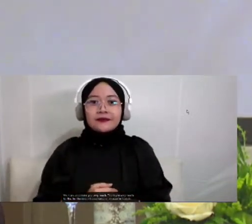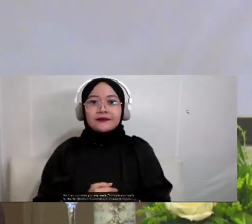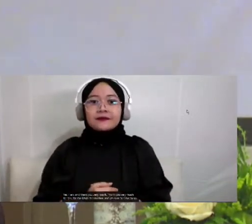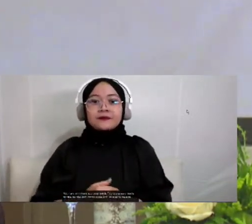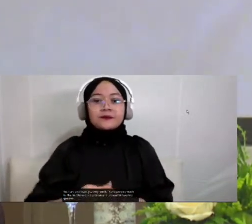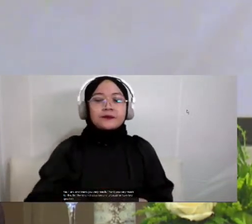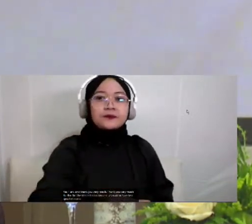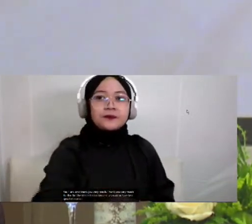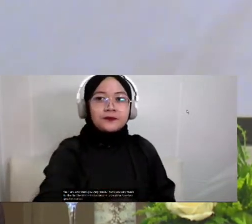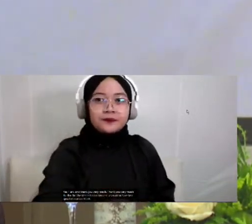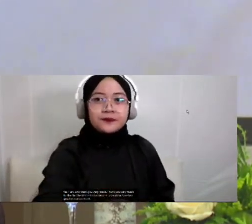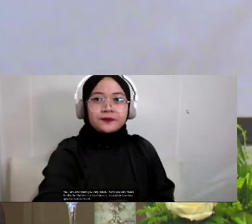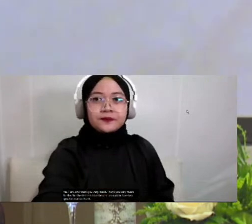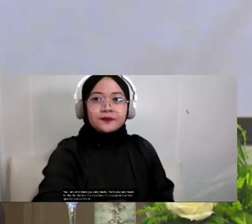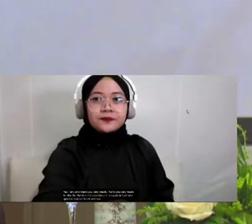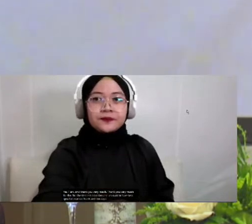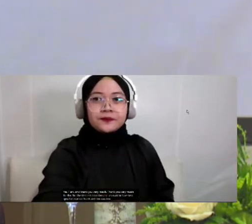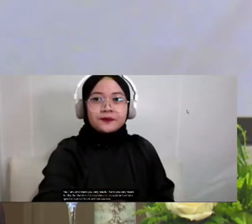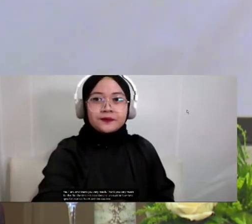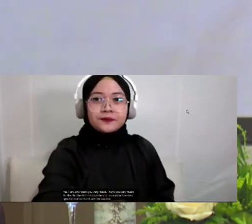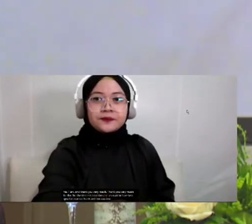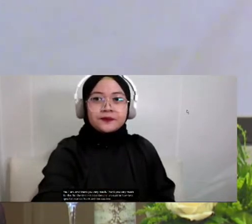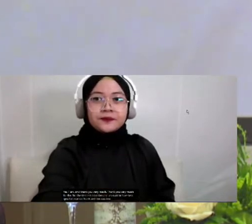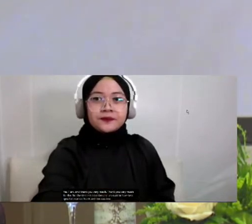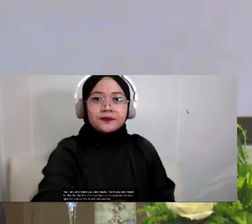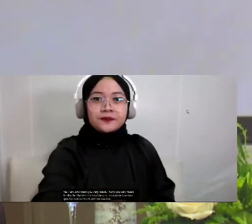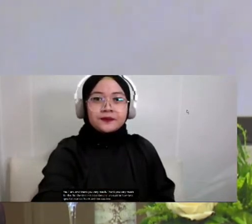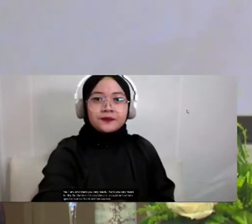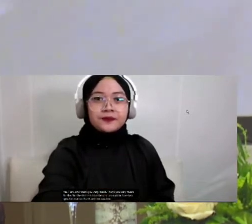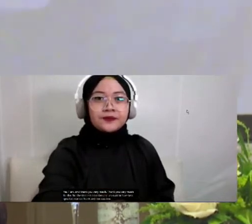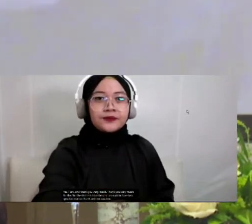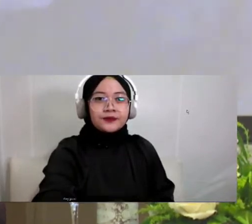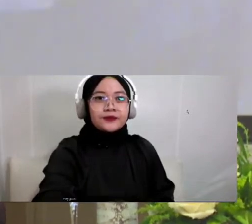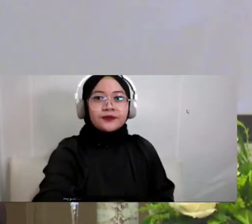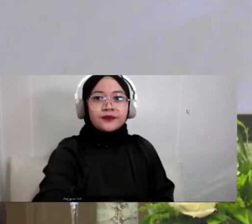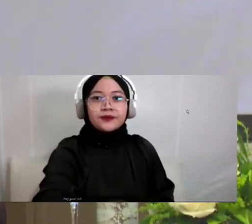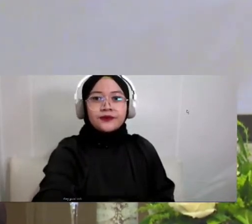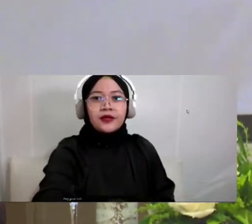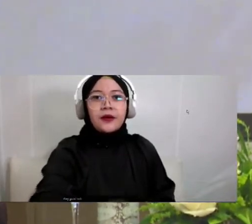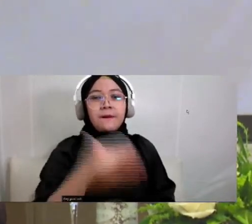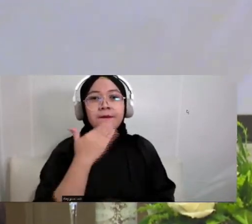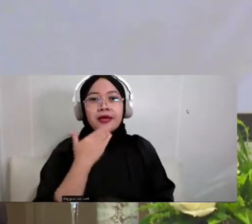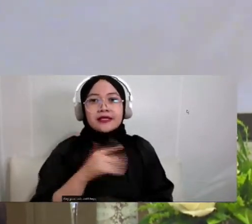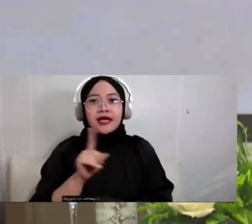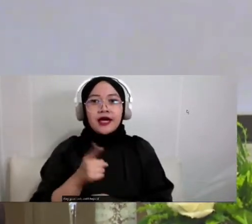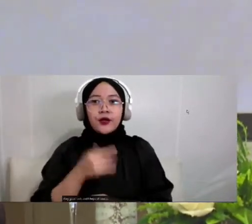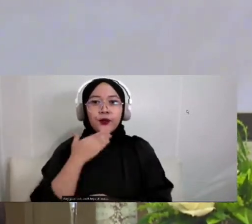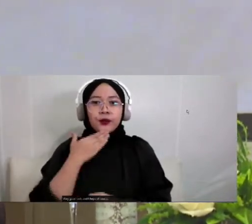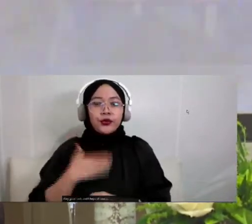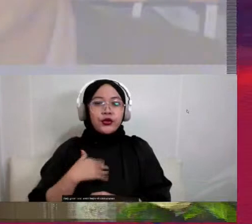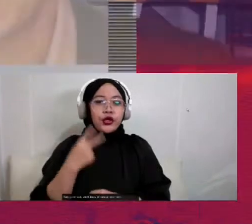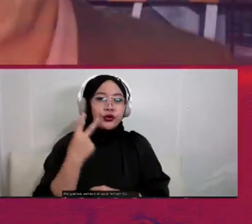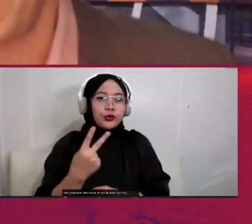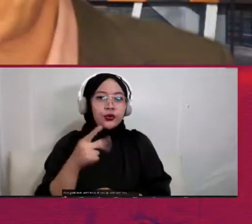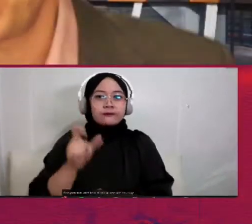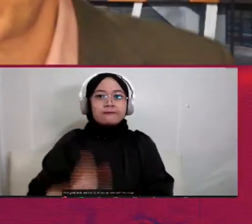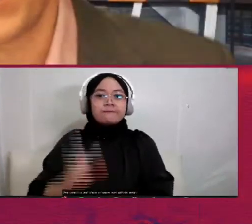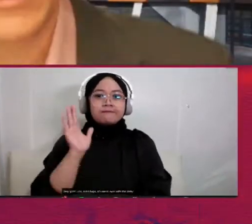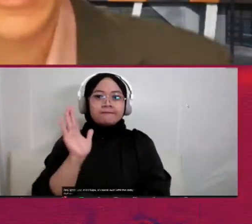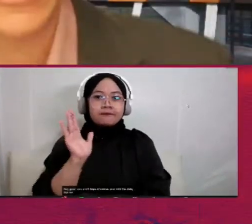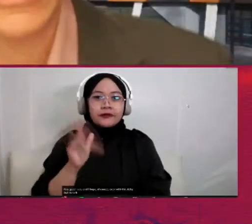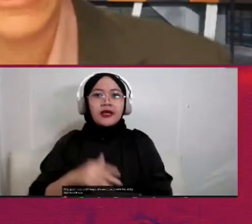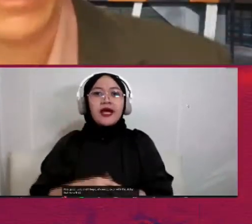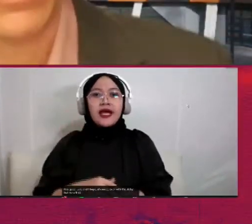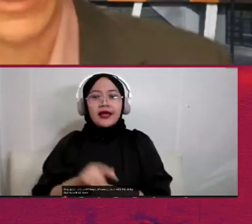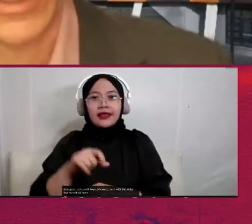2 speakers named Frank in one session. Very good. Look, I hope, of course, even with this delay, that we